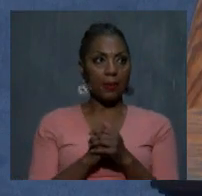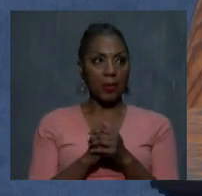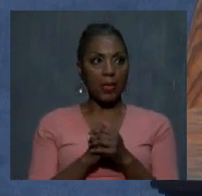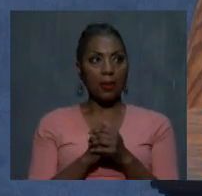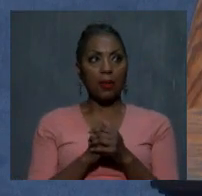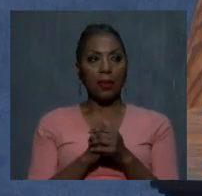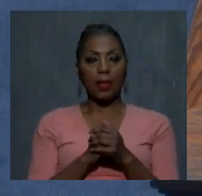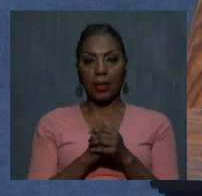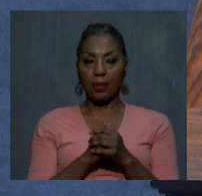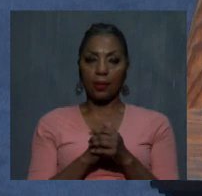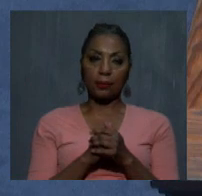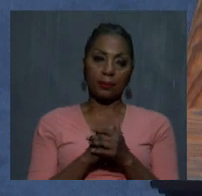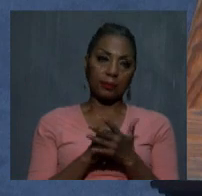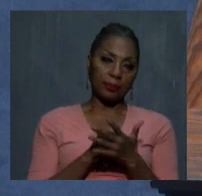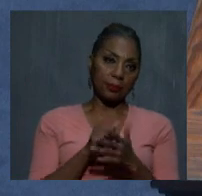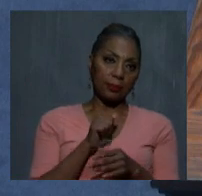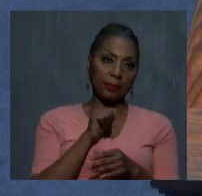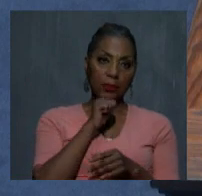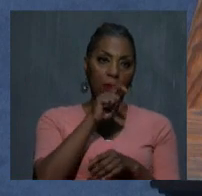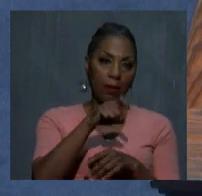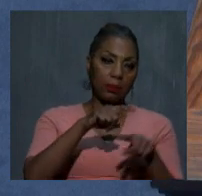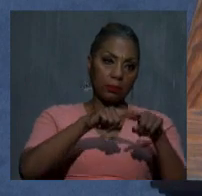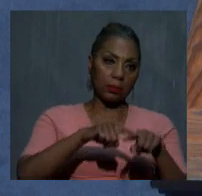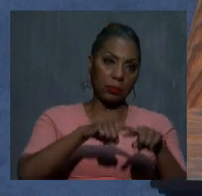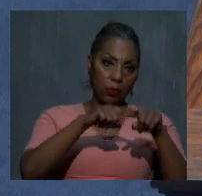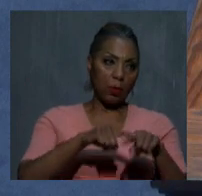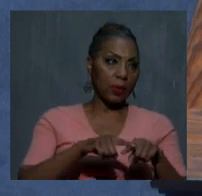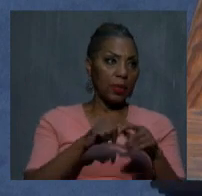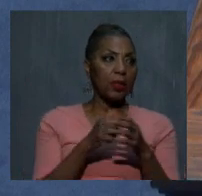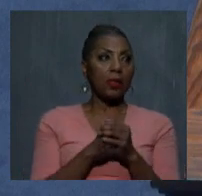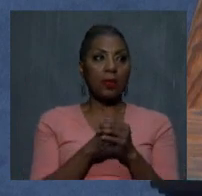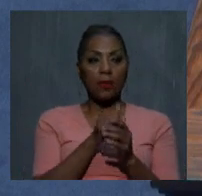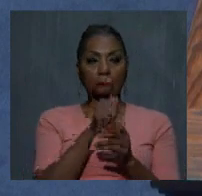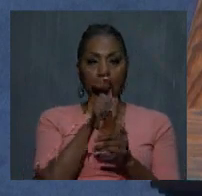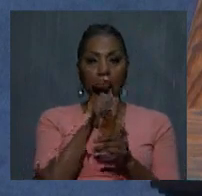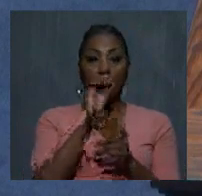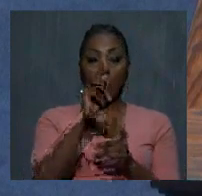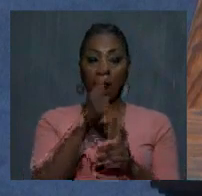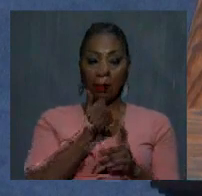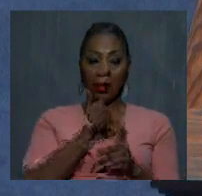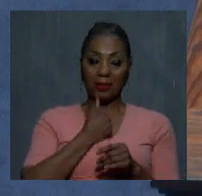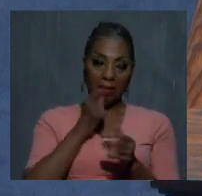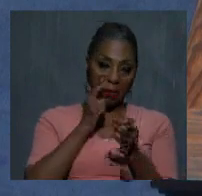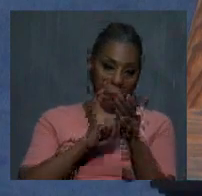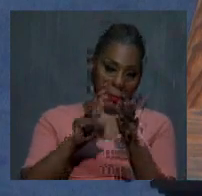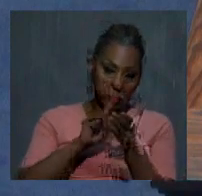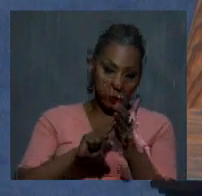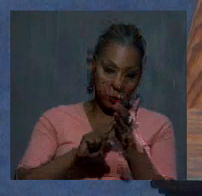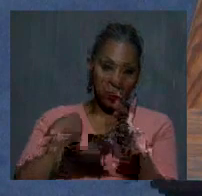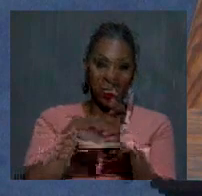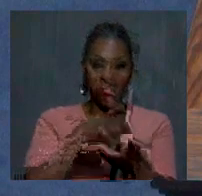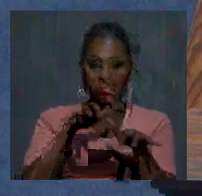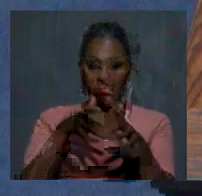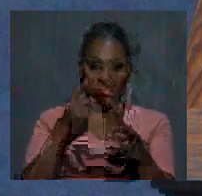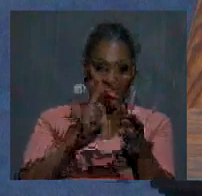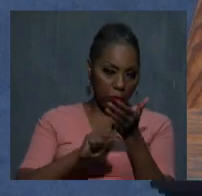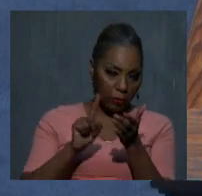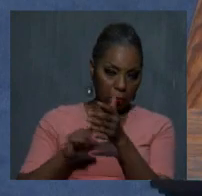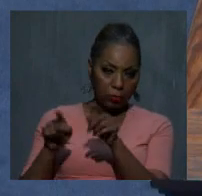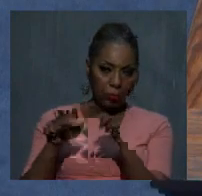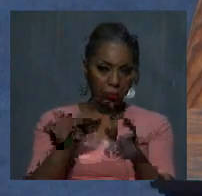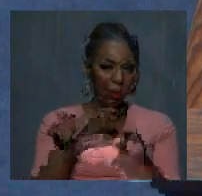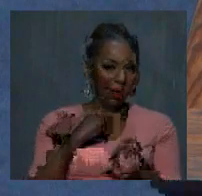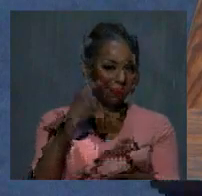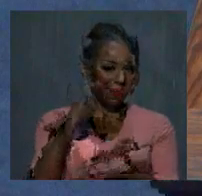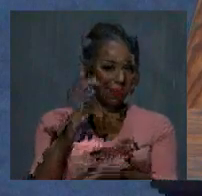the private options are currently the current going rate. I did some personal research, and I know well now